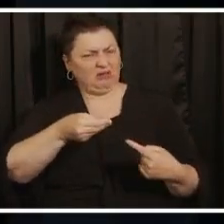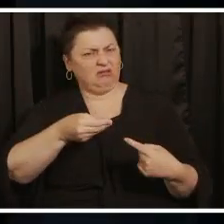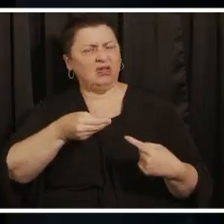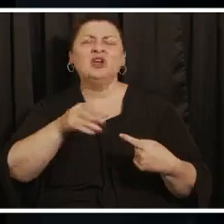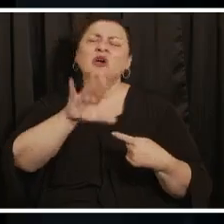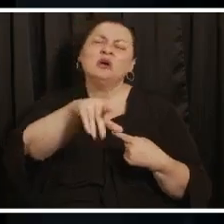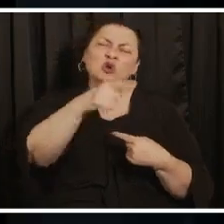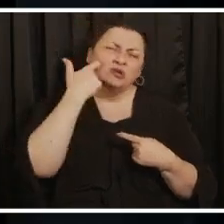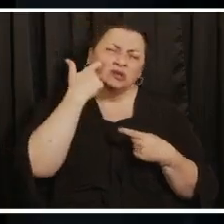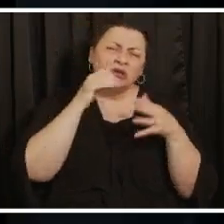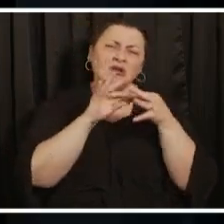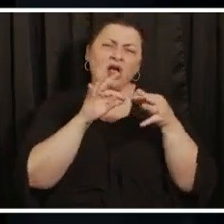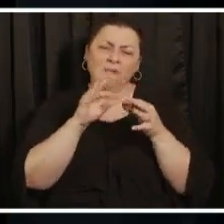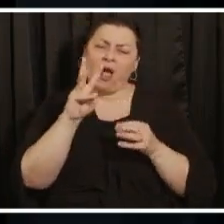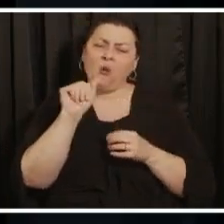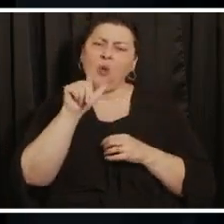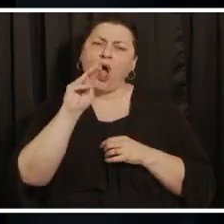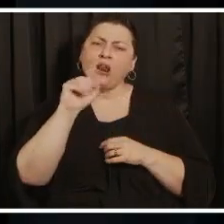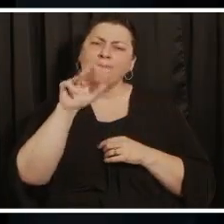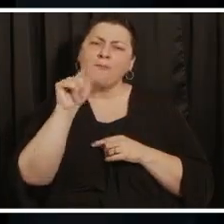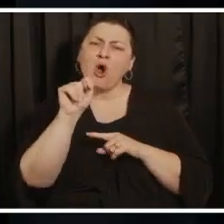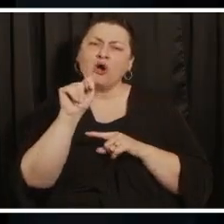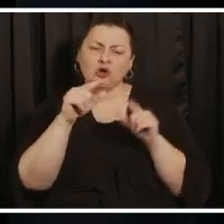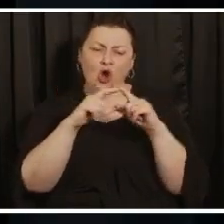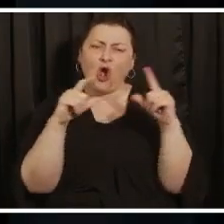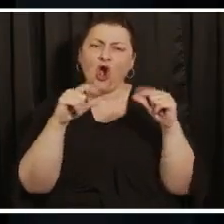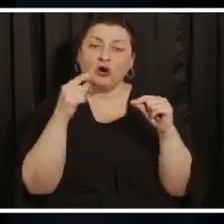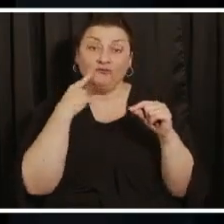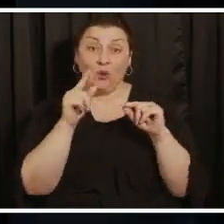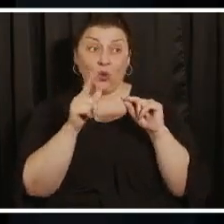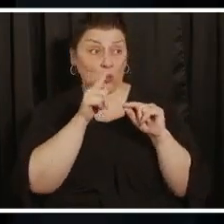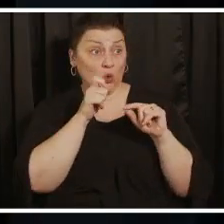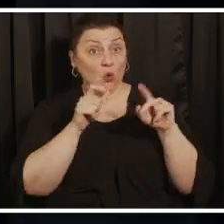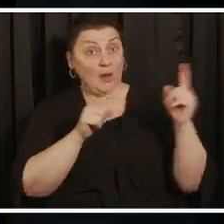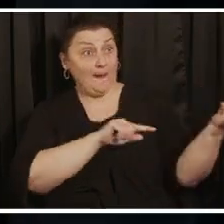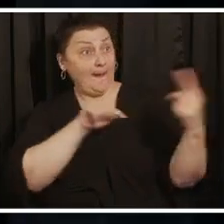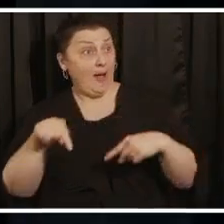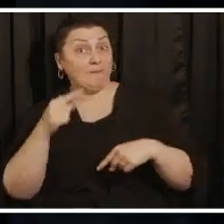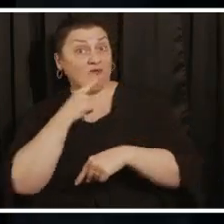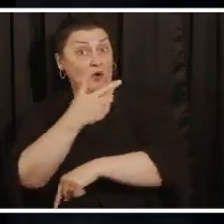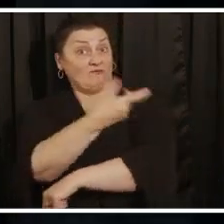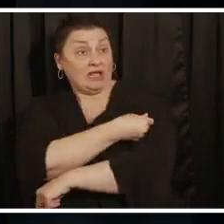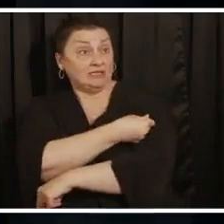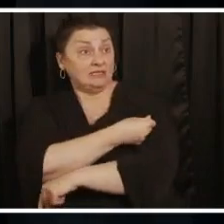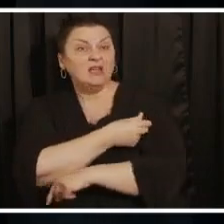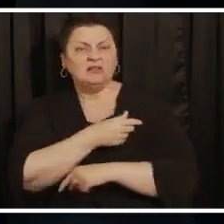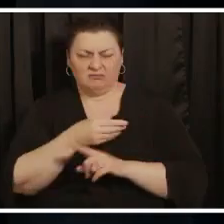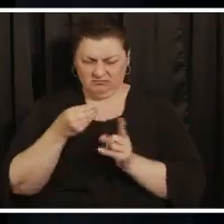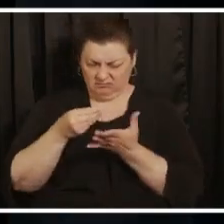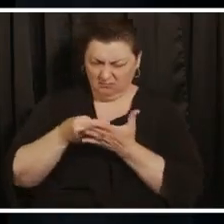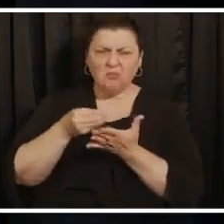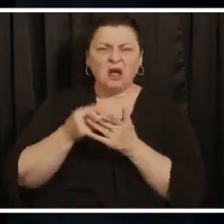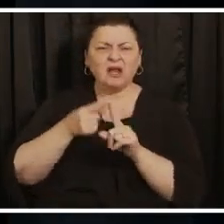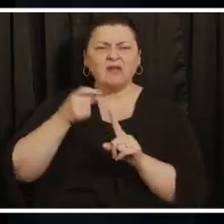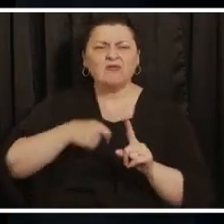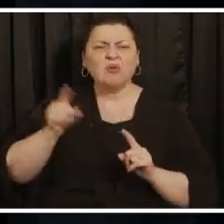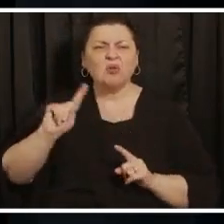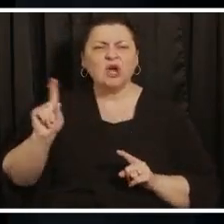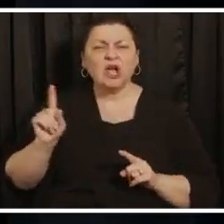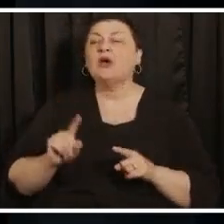or All federal, it's all federal funds. So this was in the, I have to find out whether it's CARES or Rescue